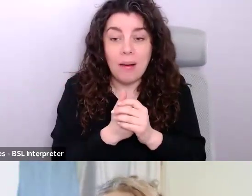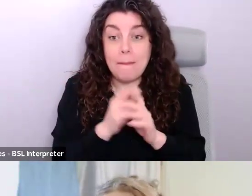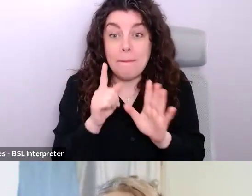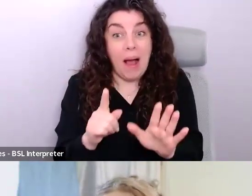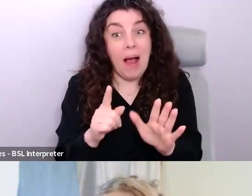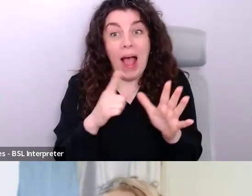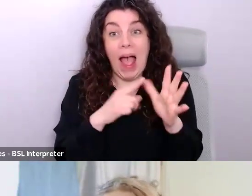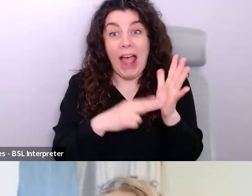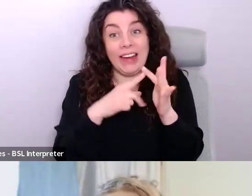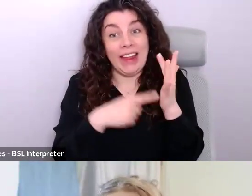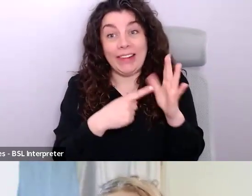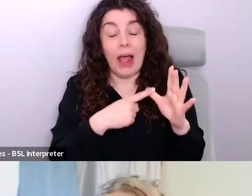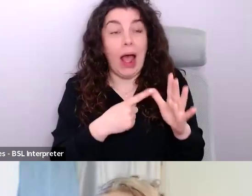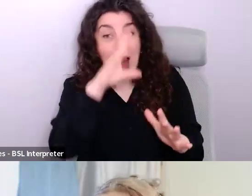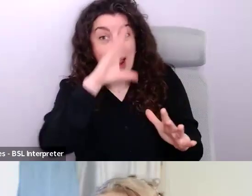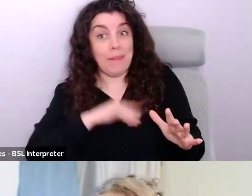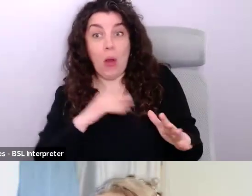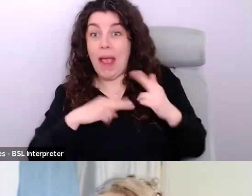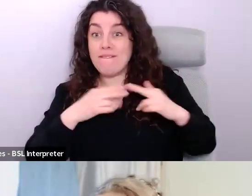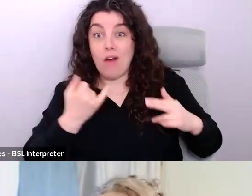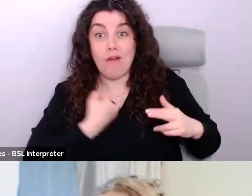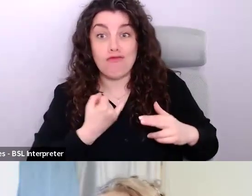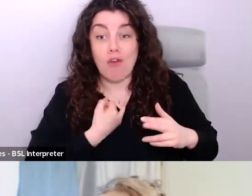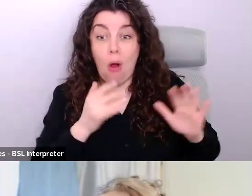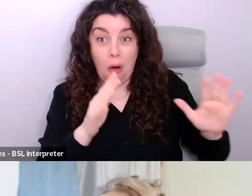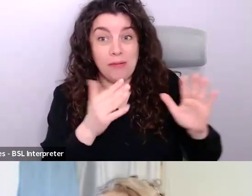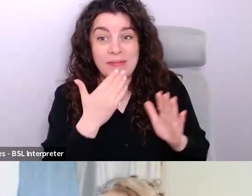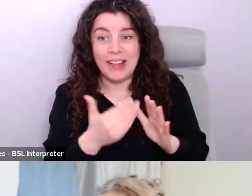if I'm wrong at some point.